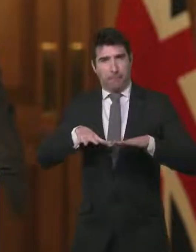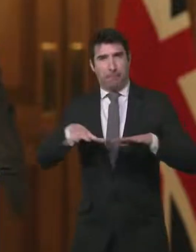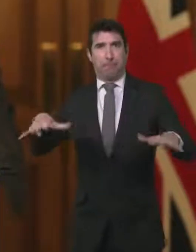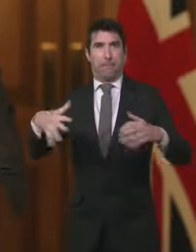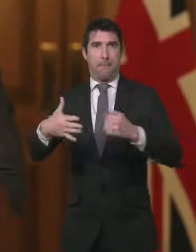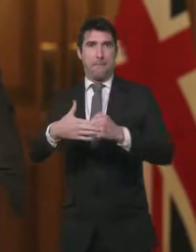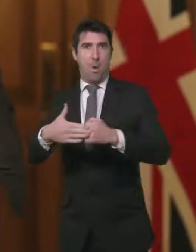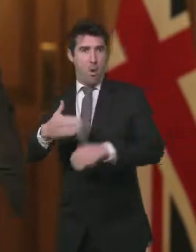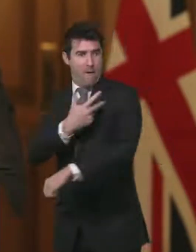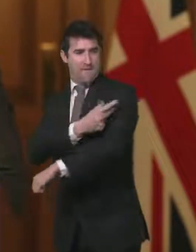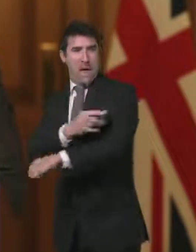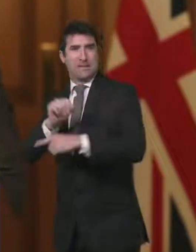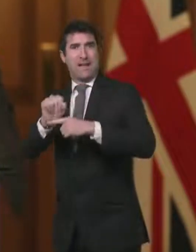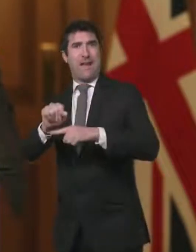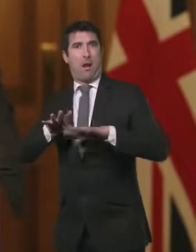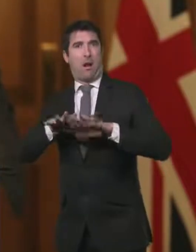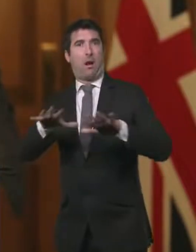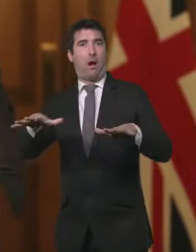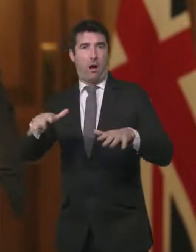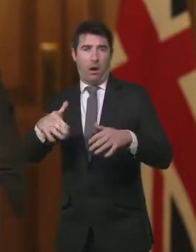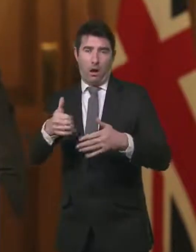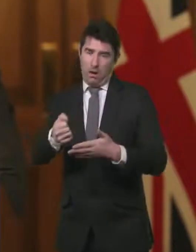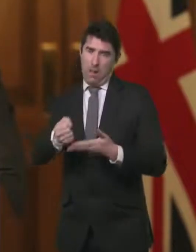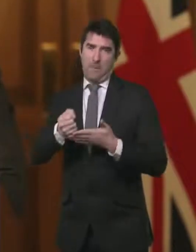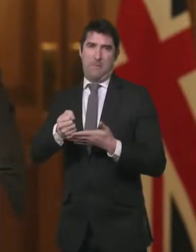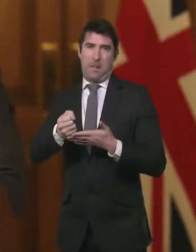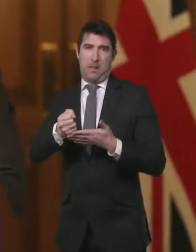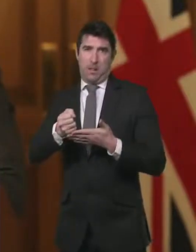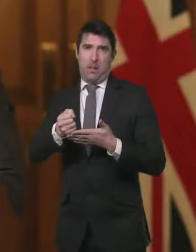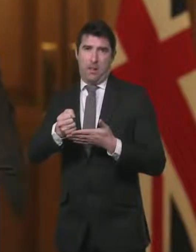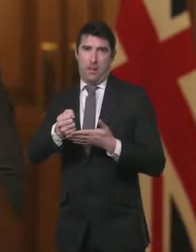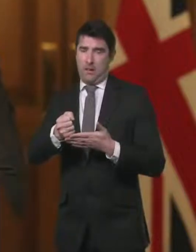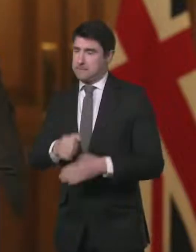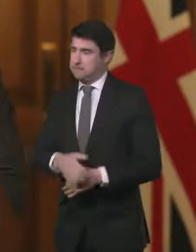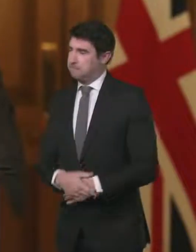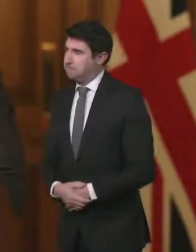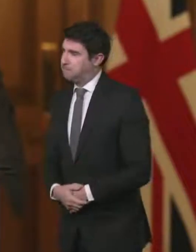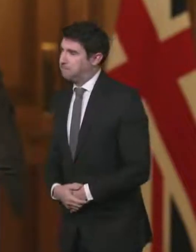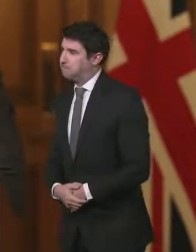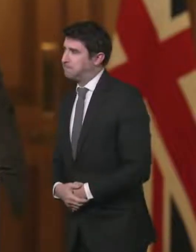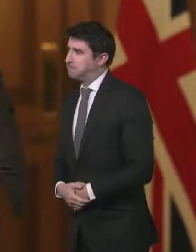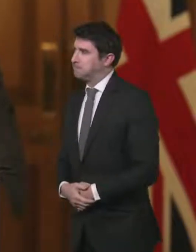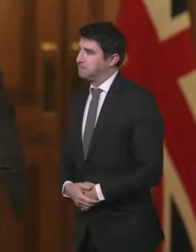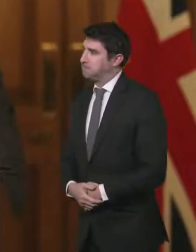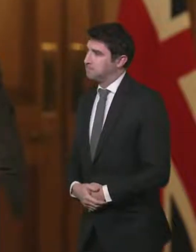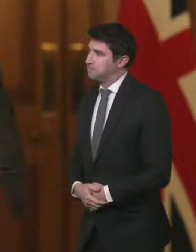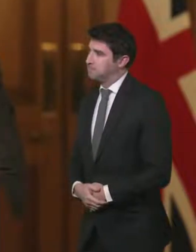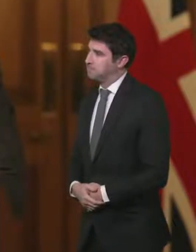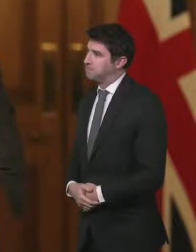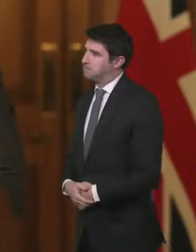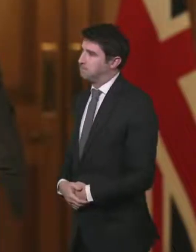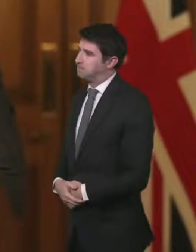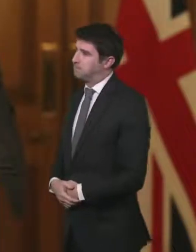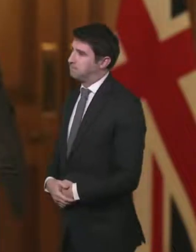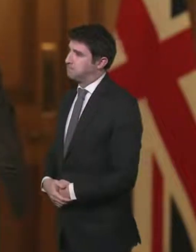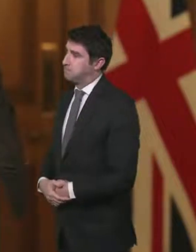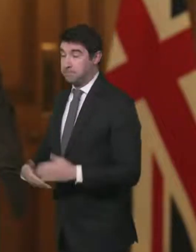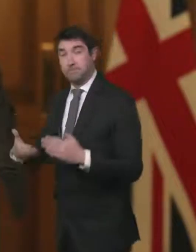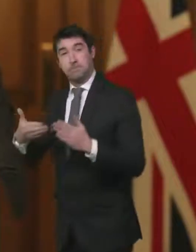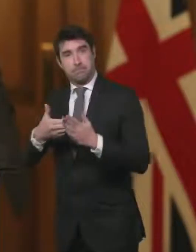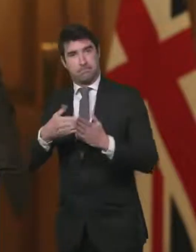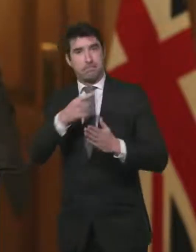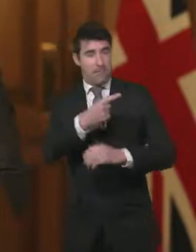programme across the whole of the UK. We've had new advice from the Joint Committee on Vaccination and